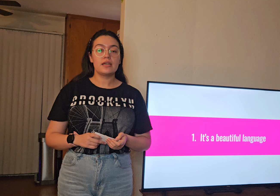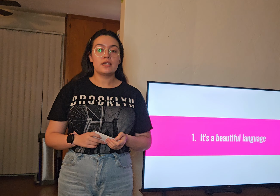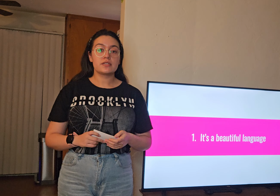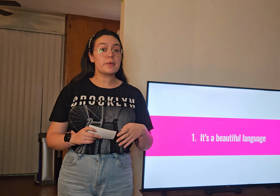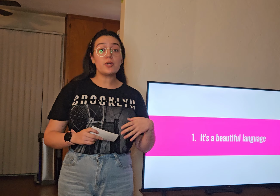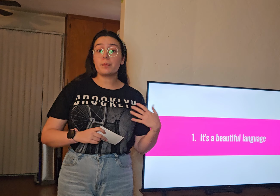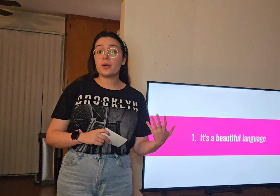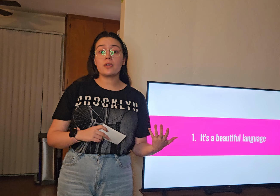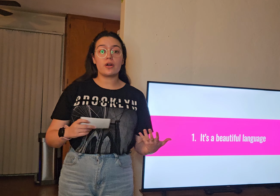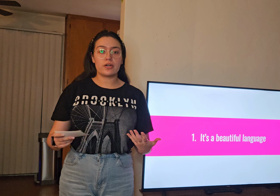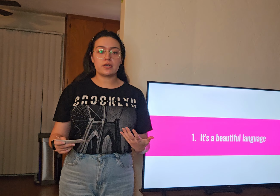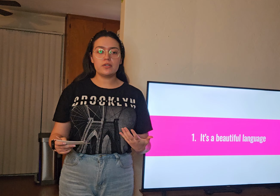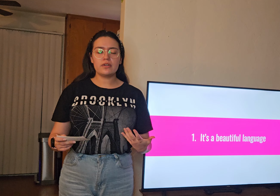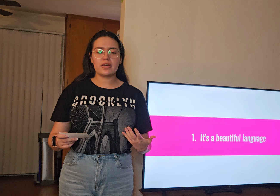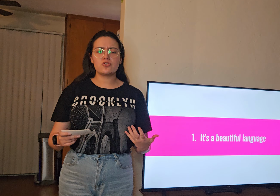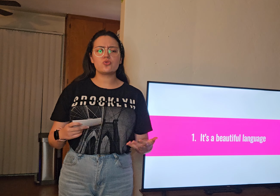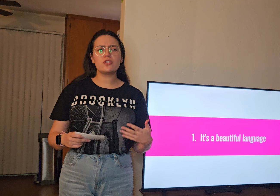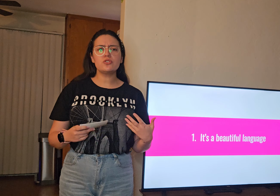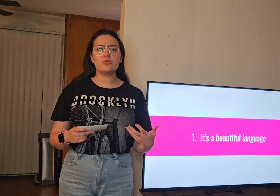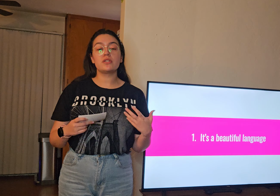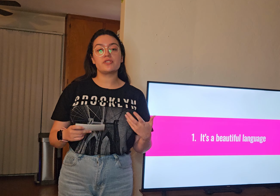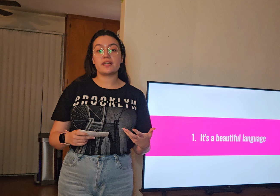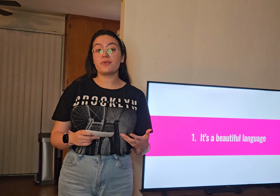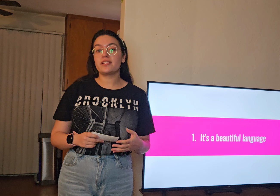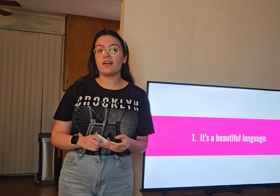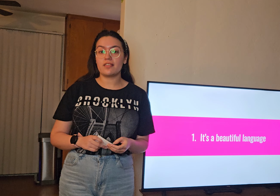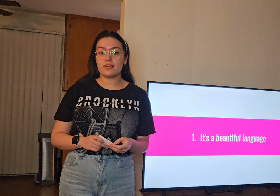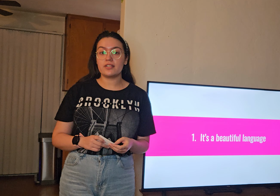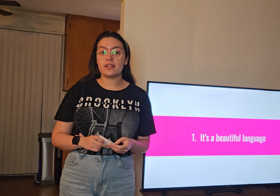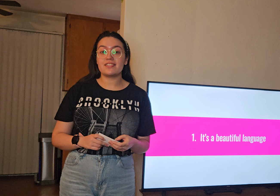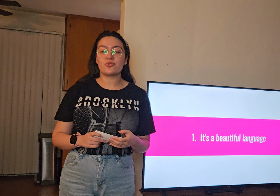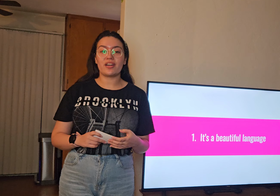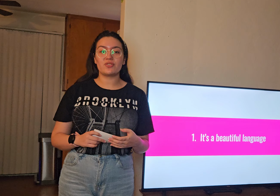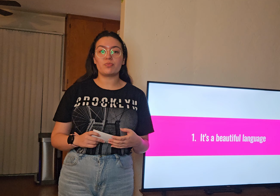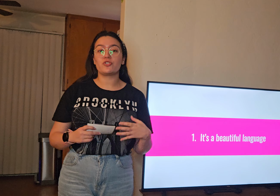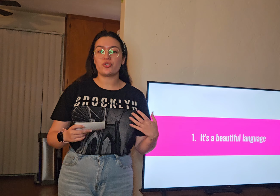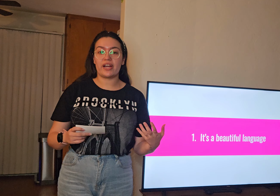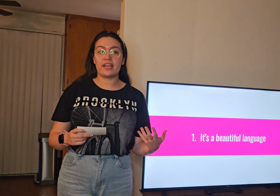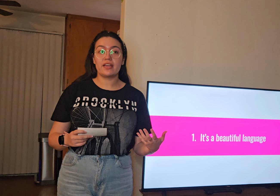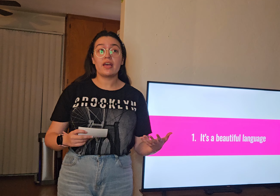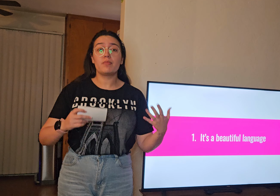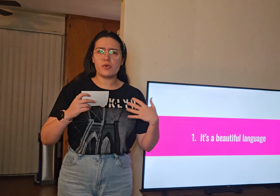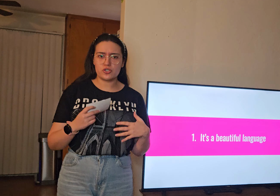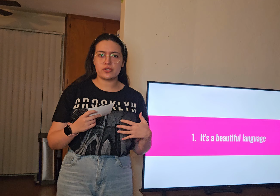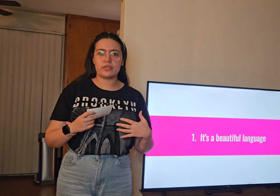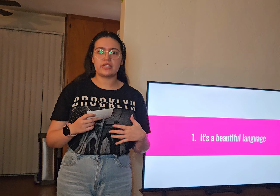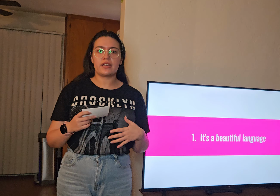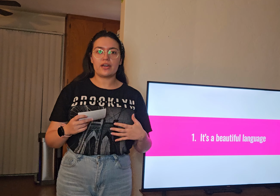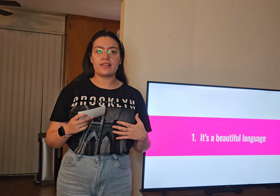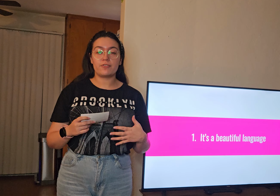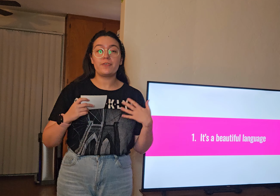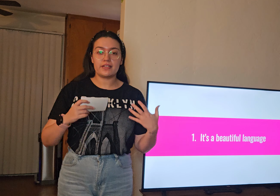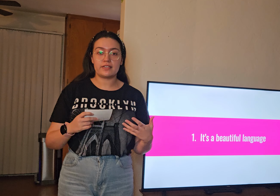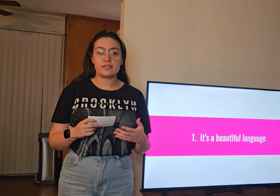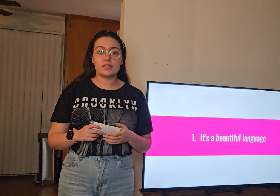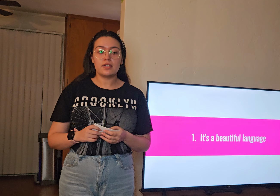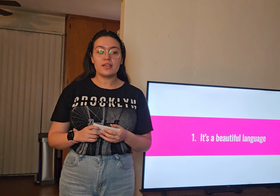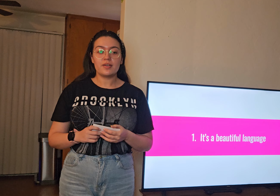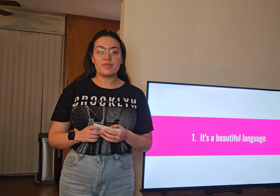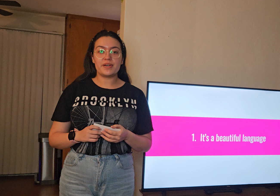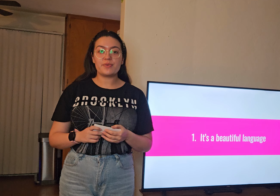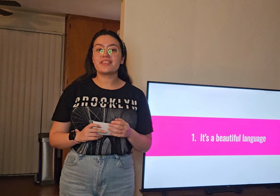reading some kind of book or article and struggle to understand what the author is trying to portray emotionally and the